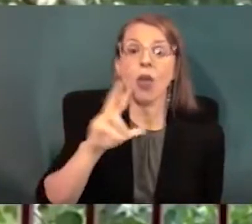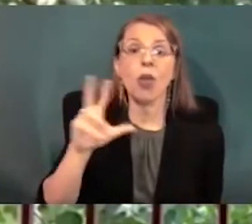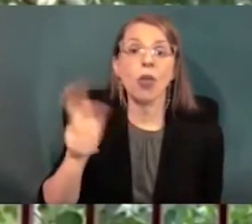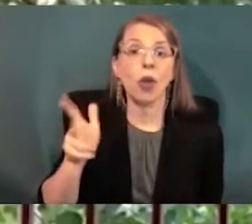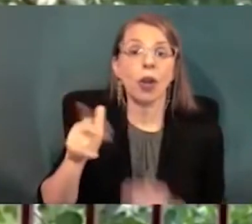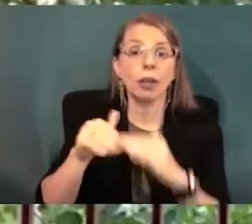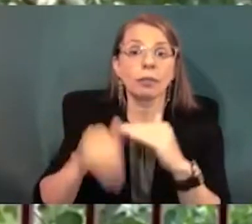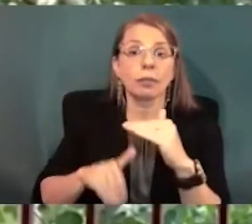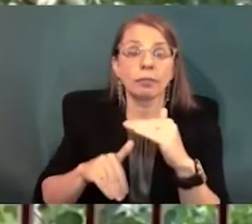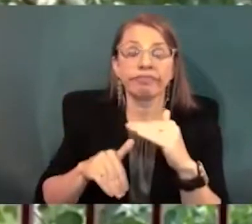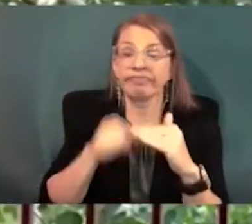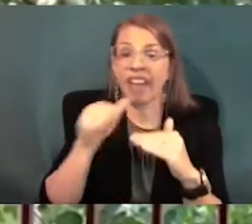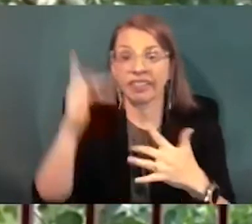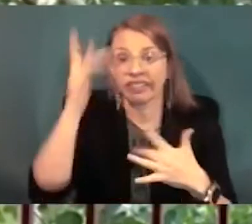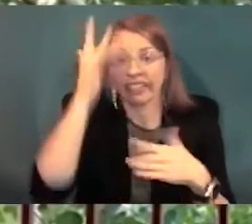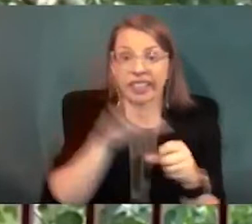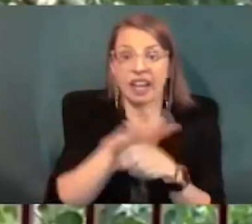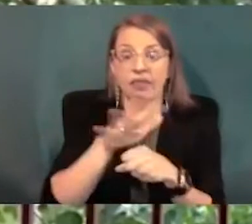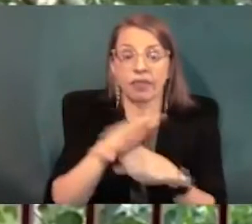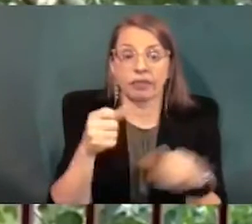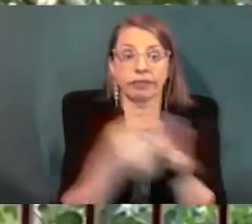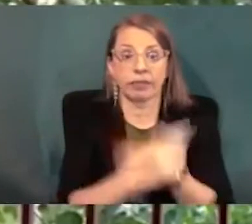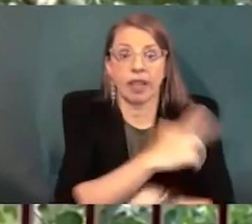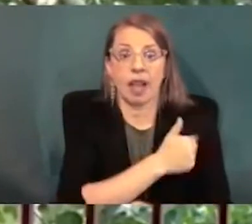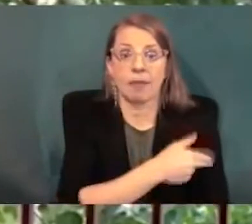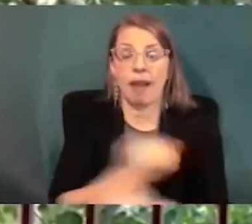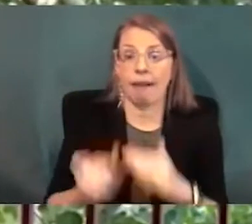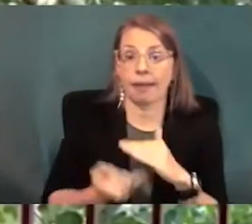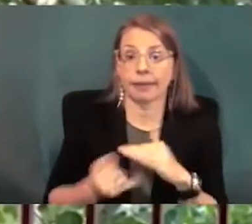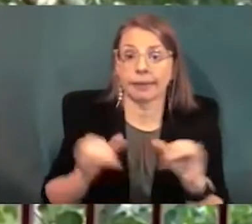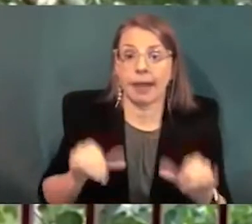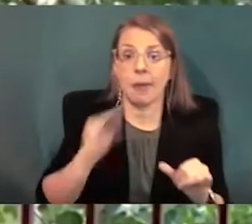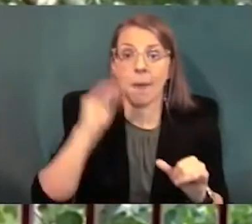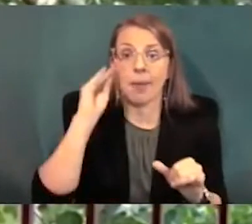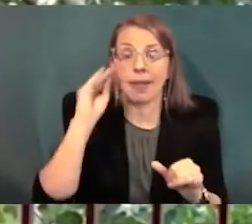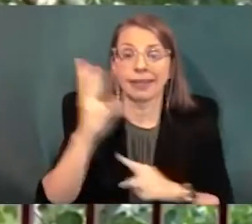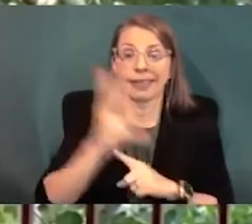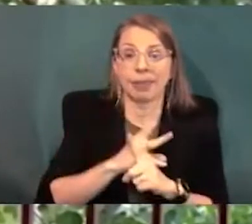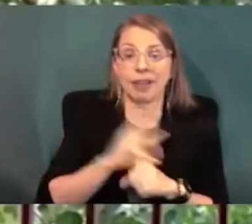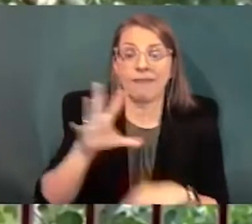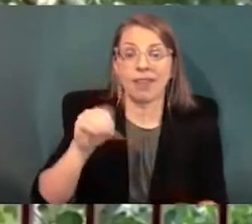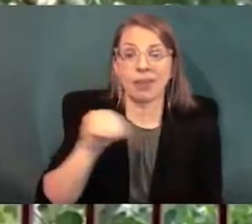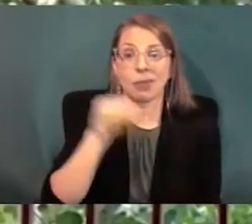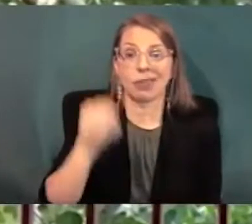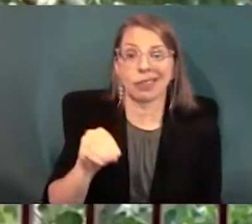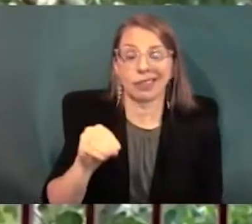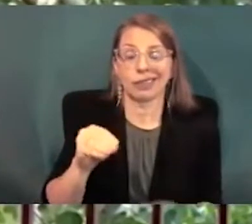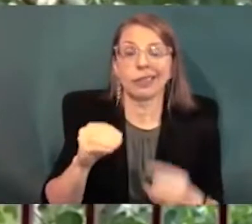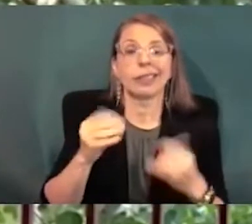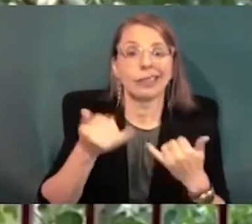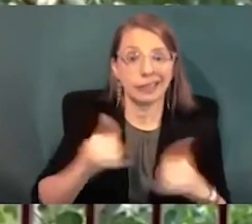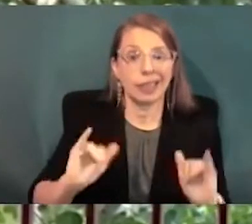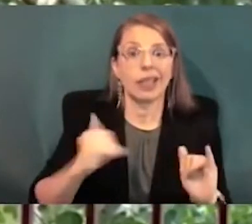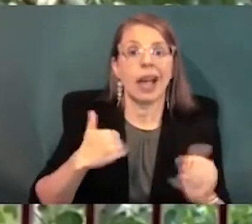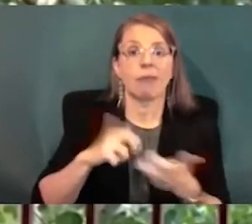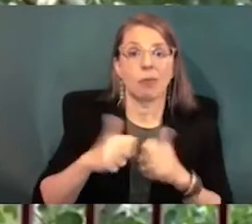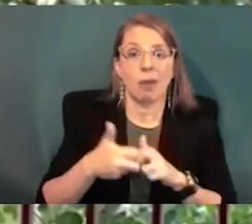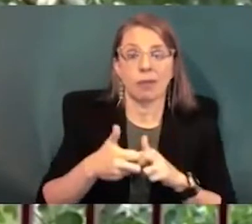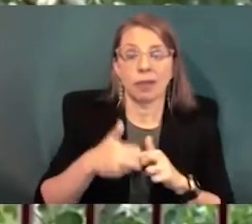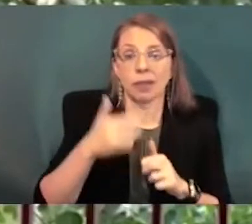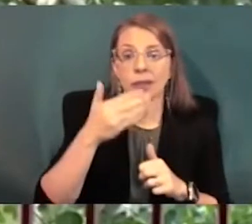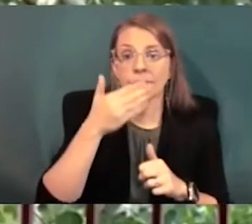even though they weren't ill enough to go to the hospital, they stayed at home, they isolated. Even at 6 months, 50% of those continued to have problems like loss of